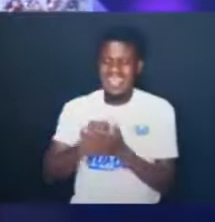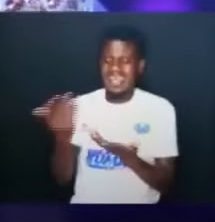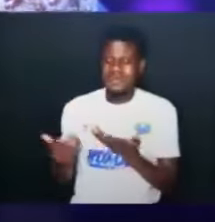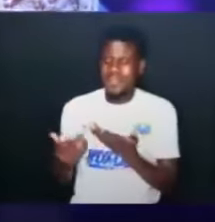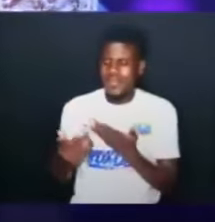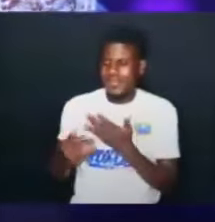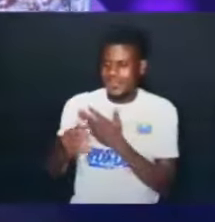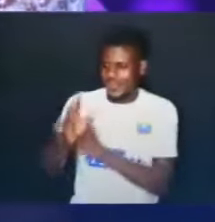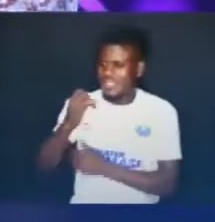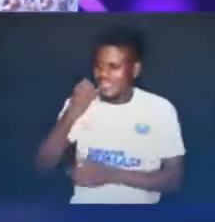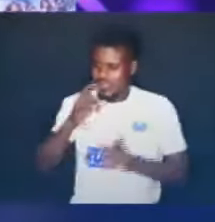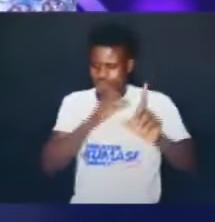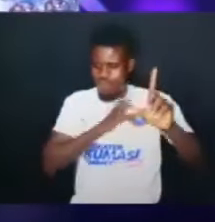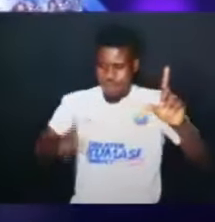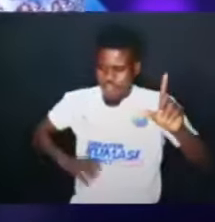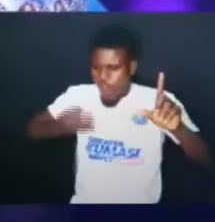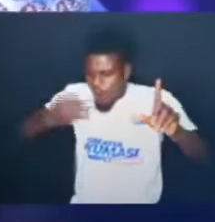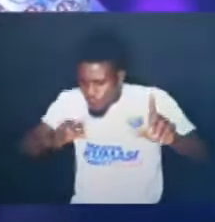land, you are a landlord.